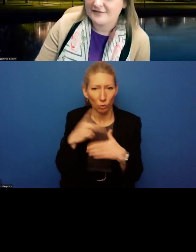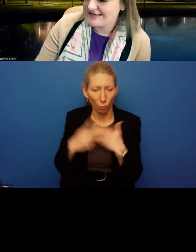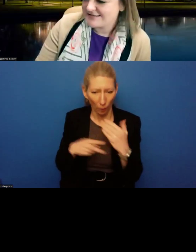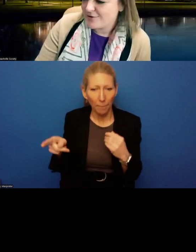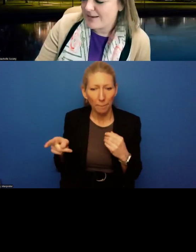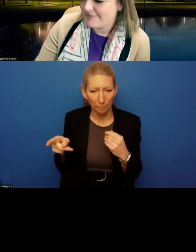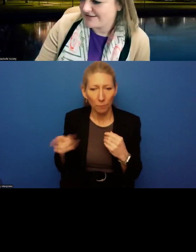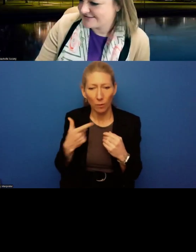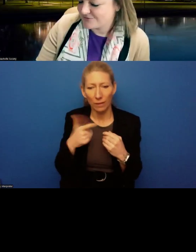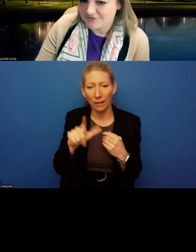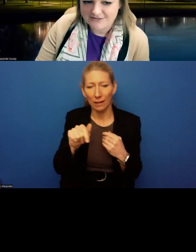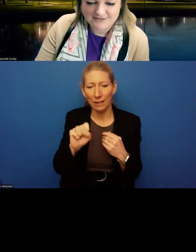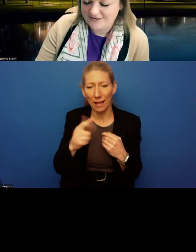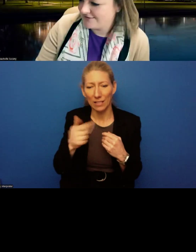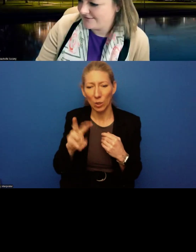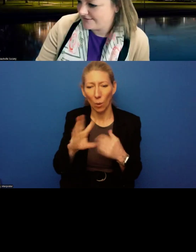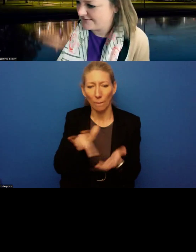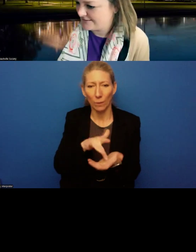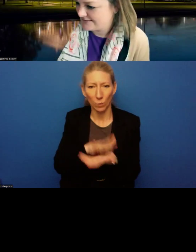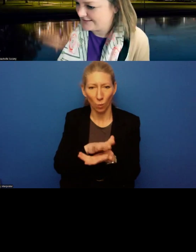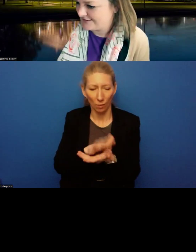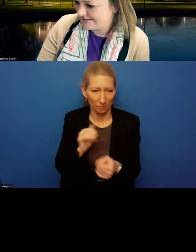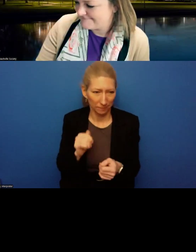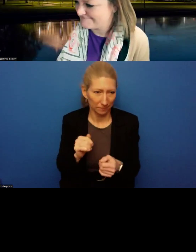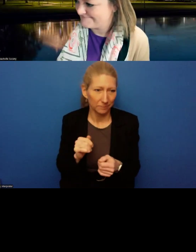with Glasgow Middle School.